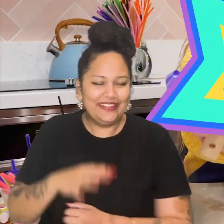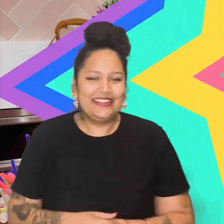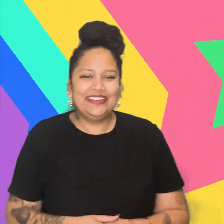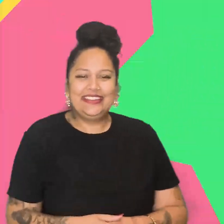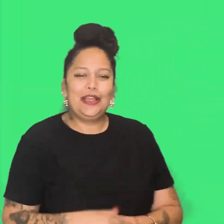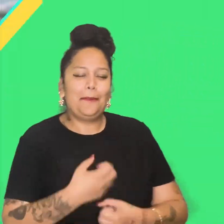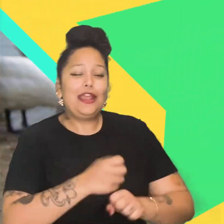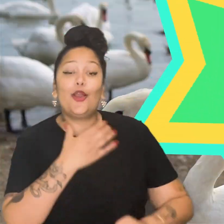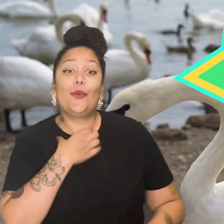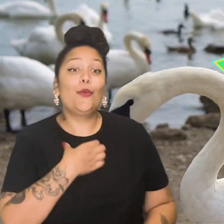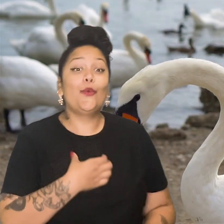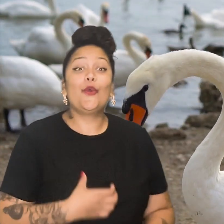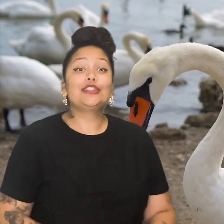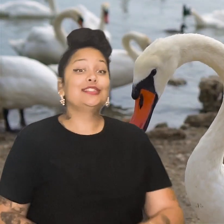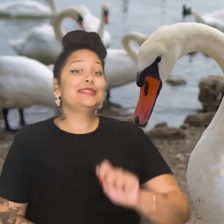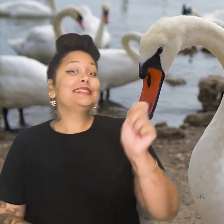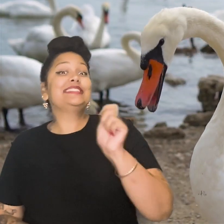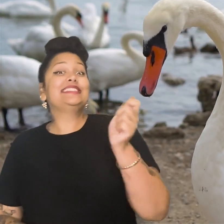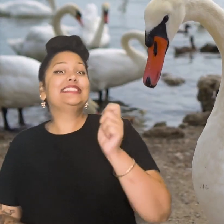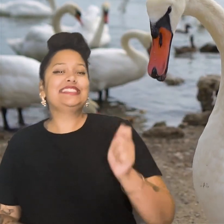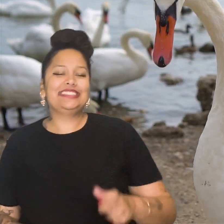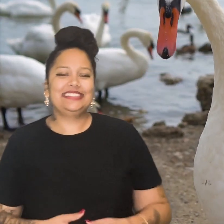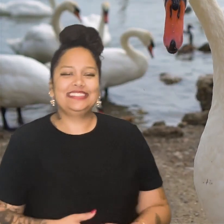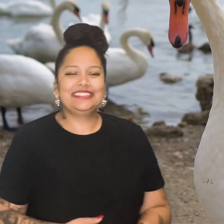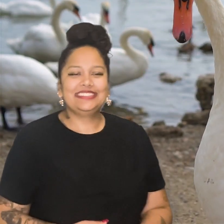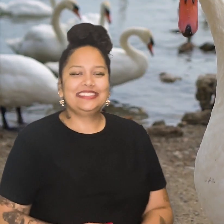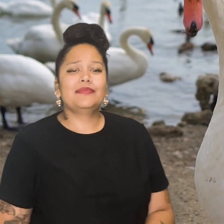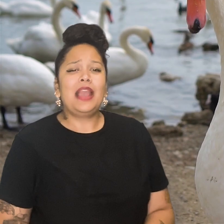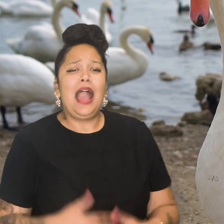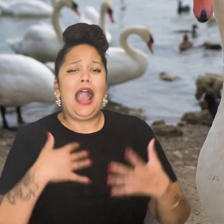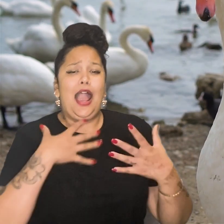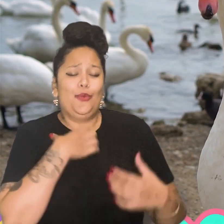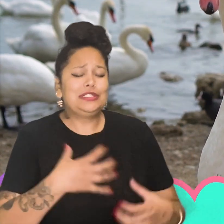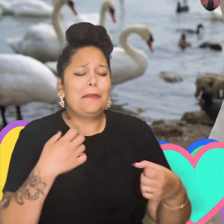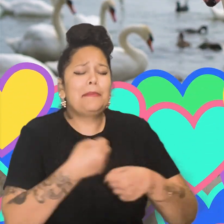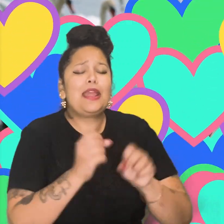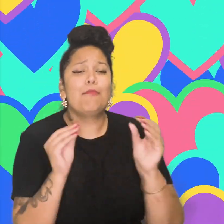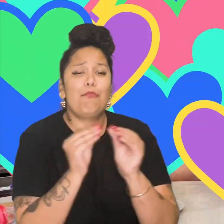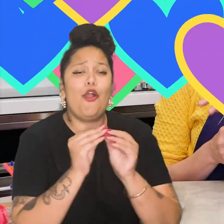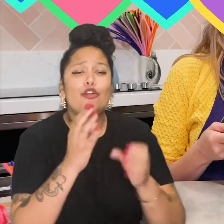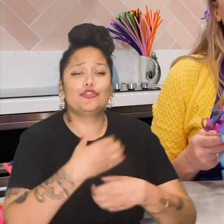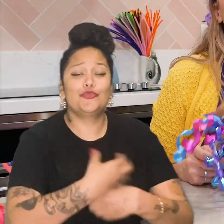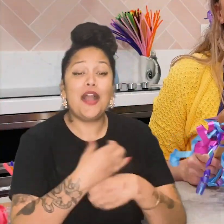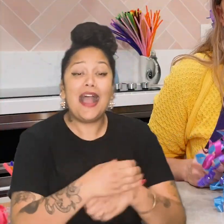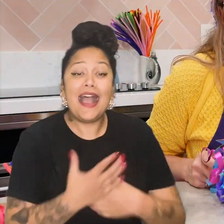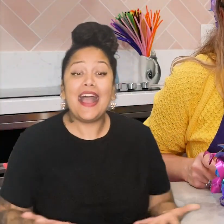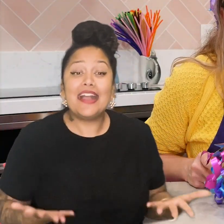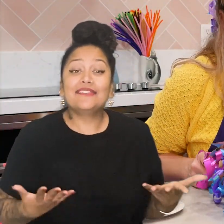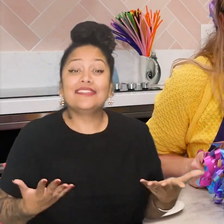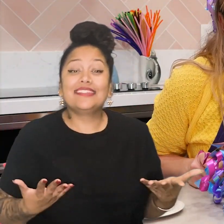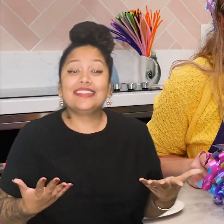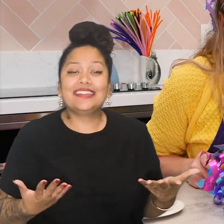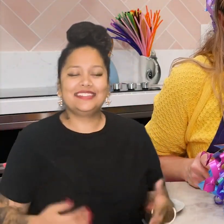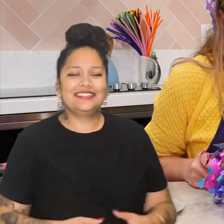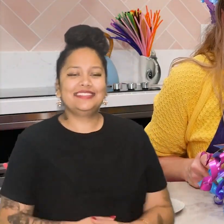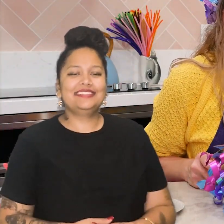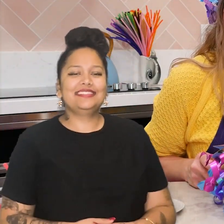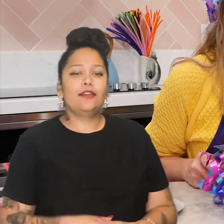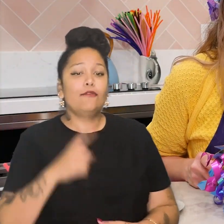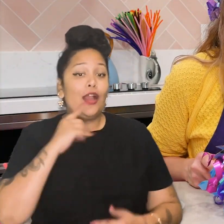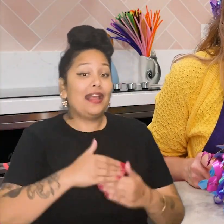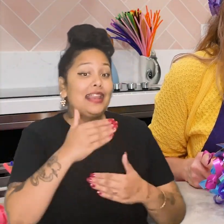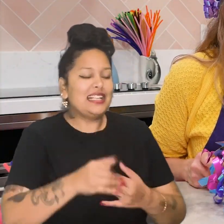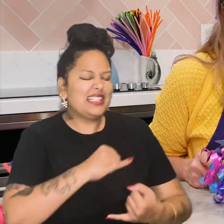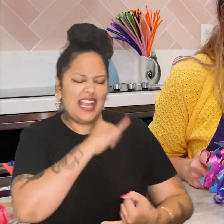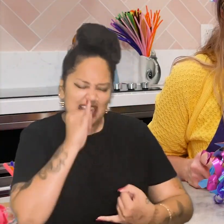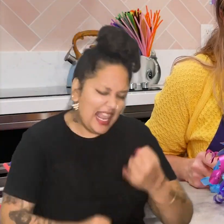wish. I wish to make more crafts. For our next and last princess